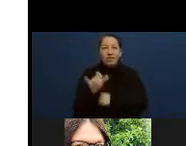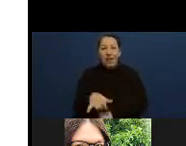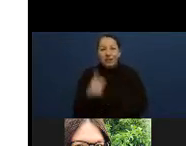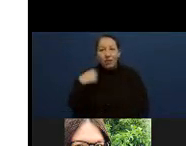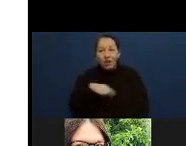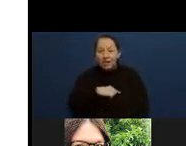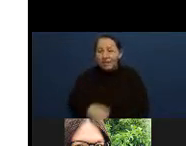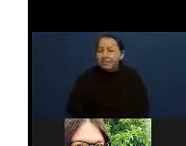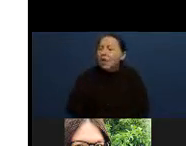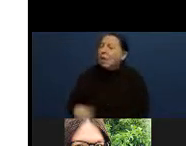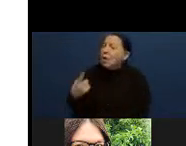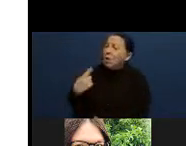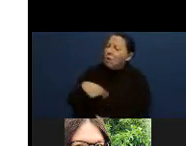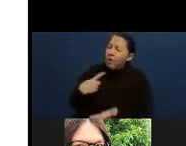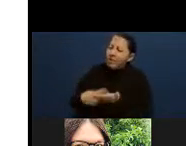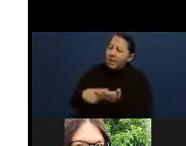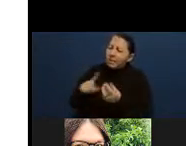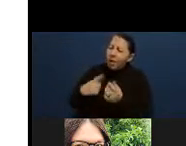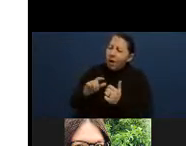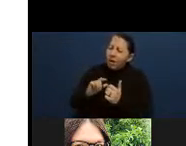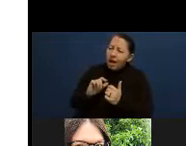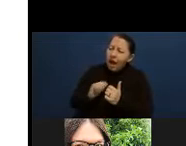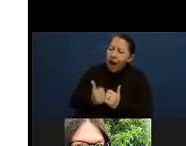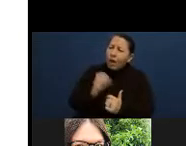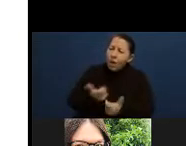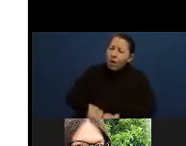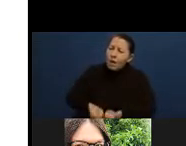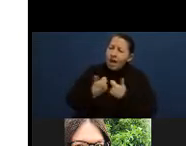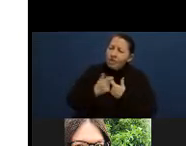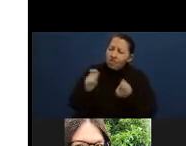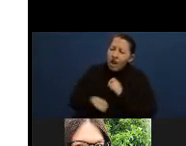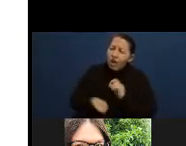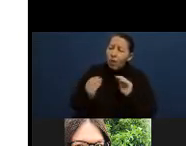how our lives have changed and we're more sedentary. We're not